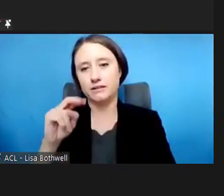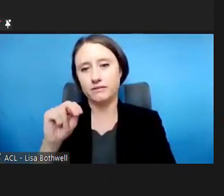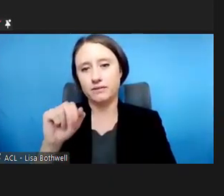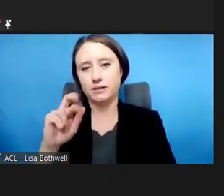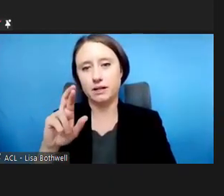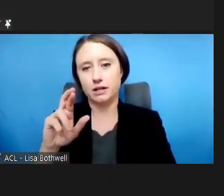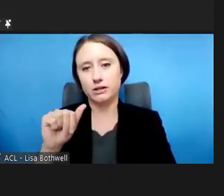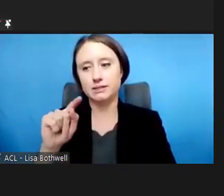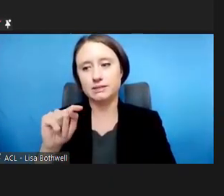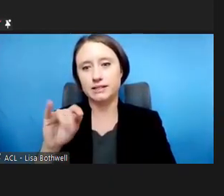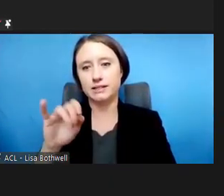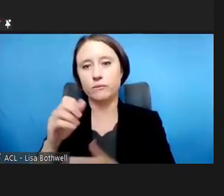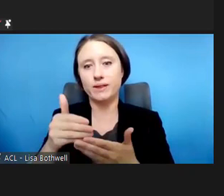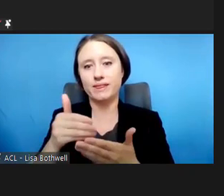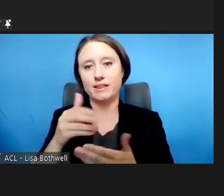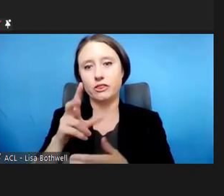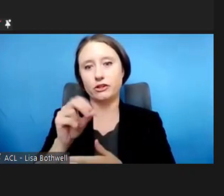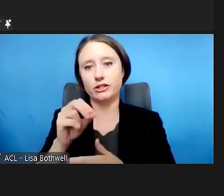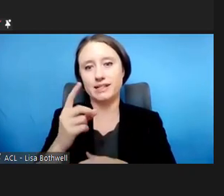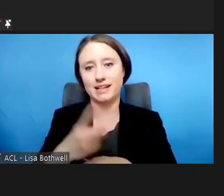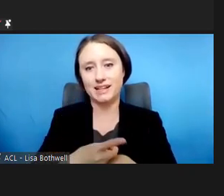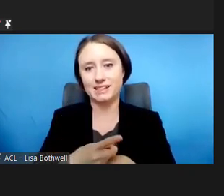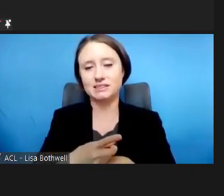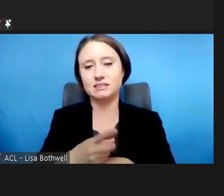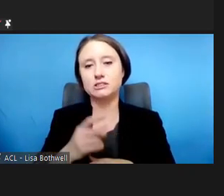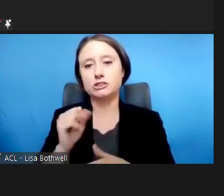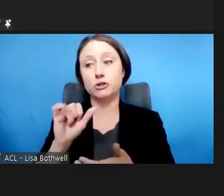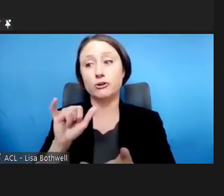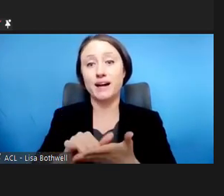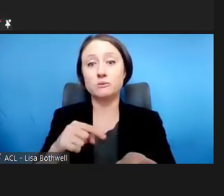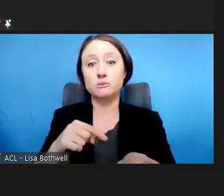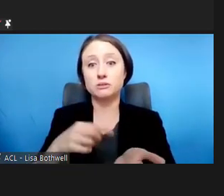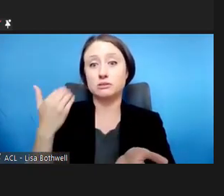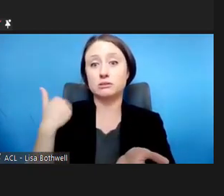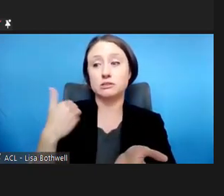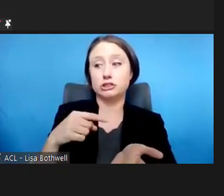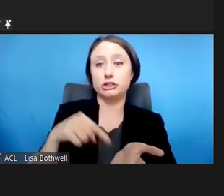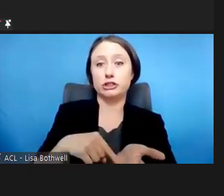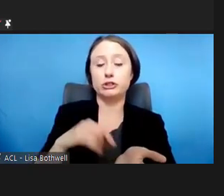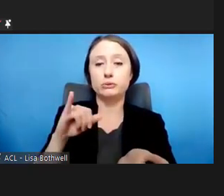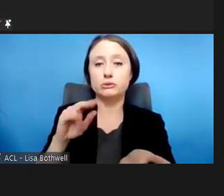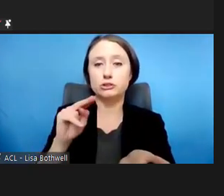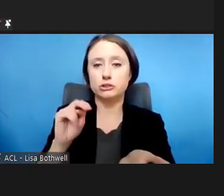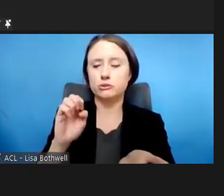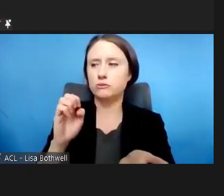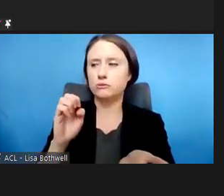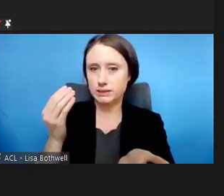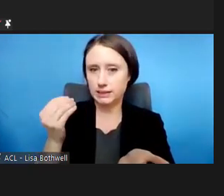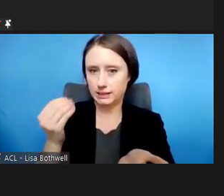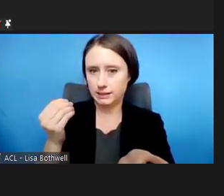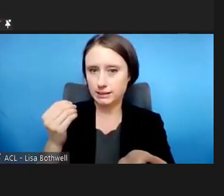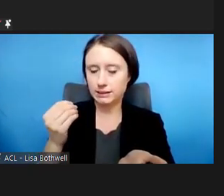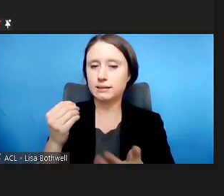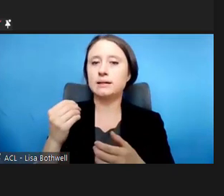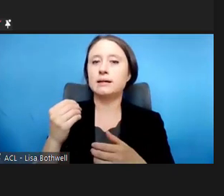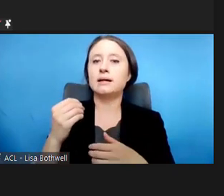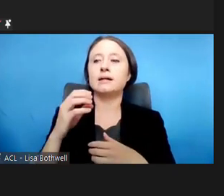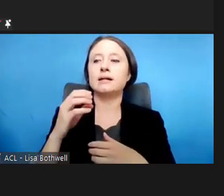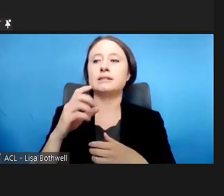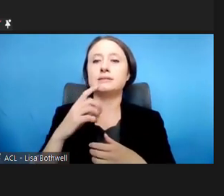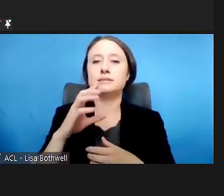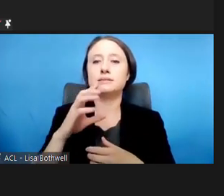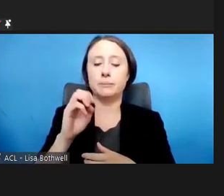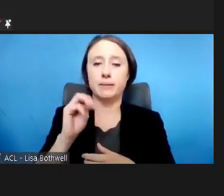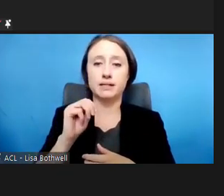initial expense plans and a narrative within 30 days of the request, which was due